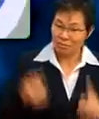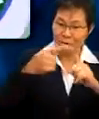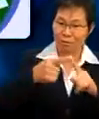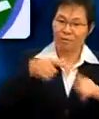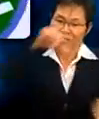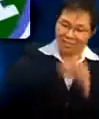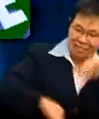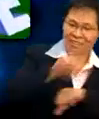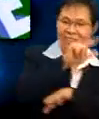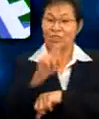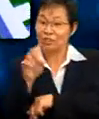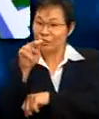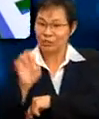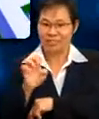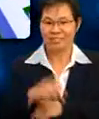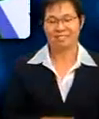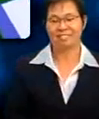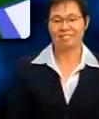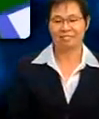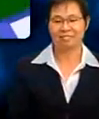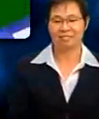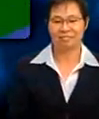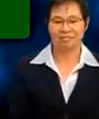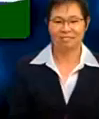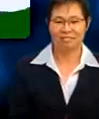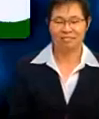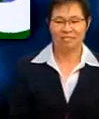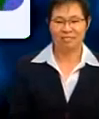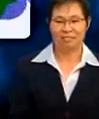Welcome to the Science Zone.